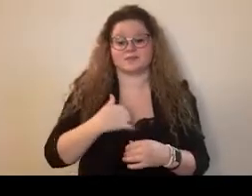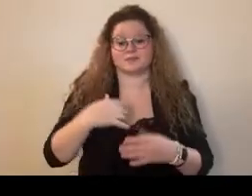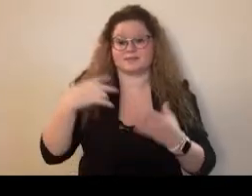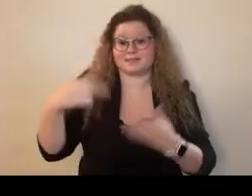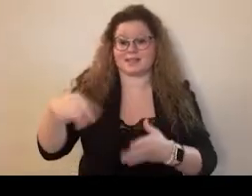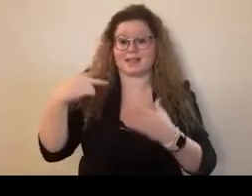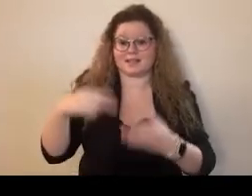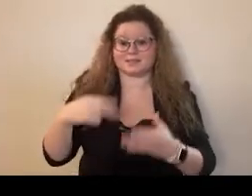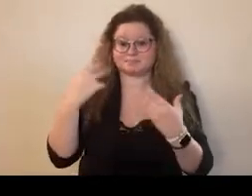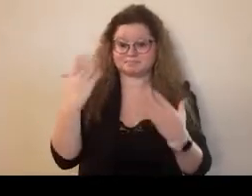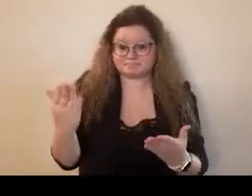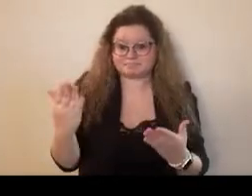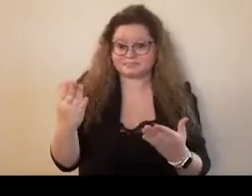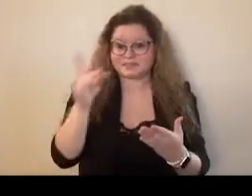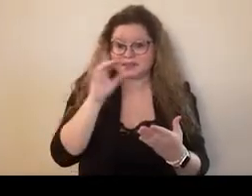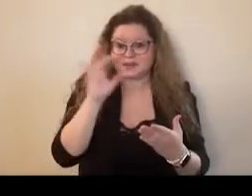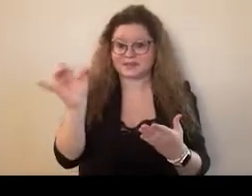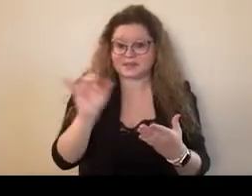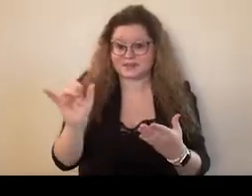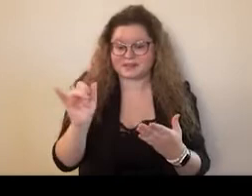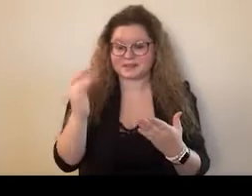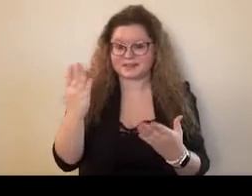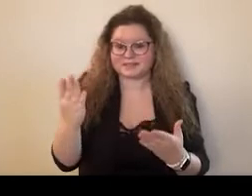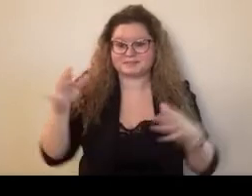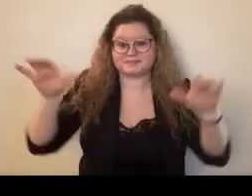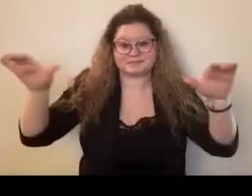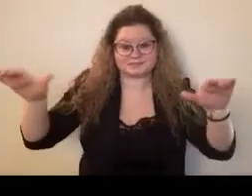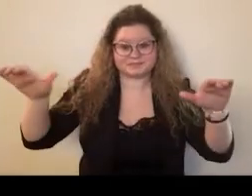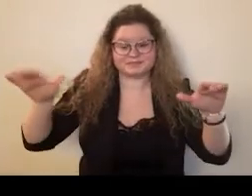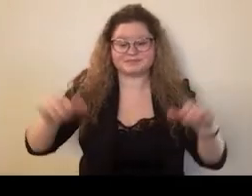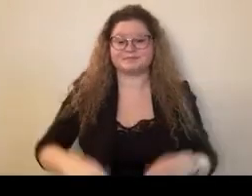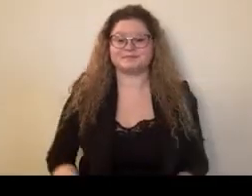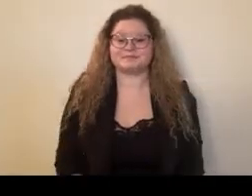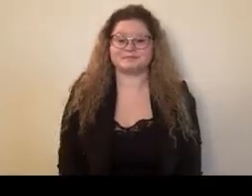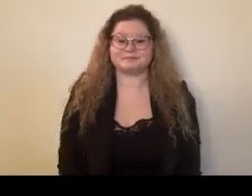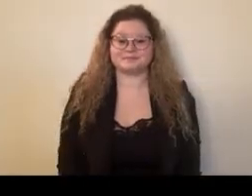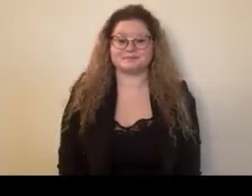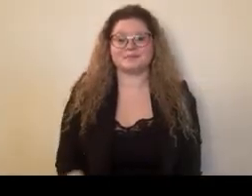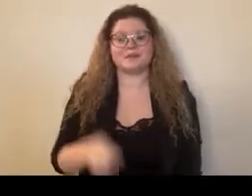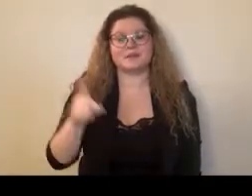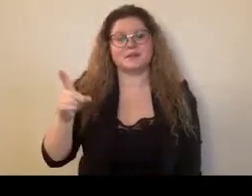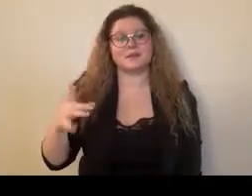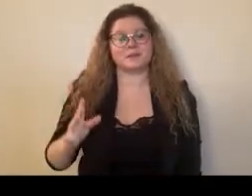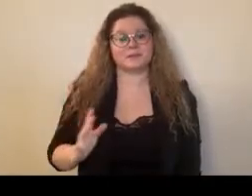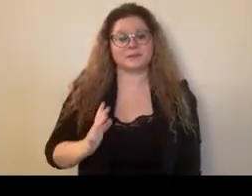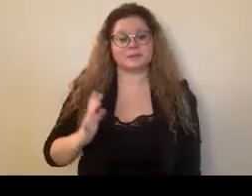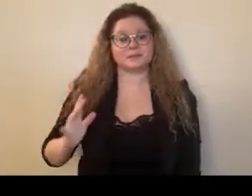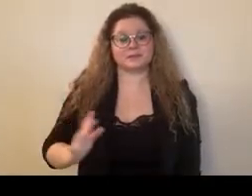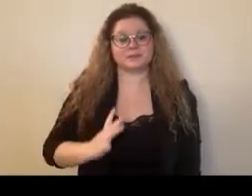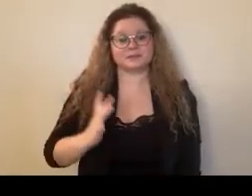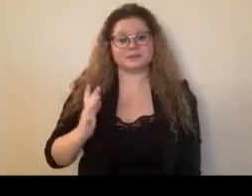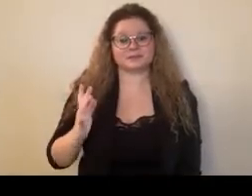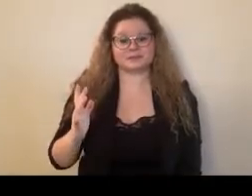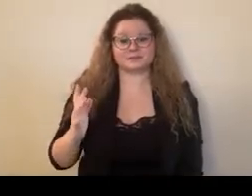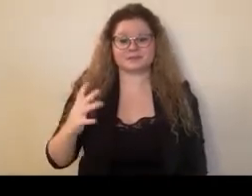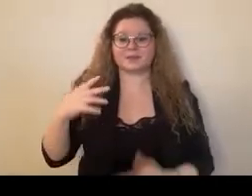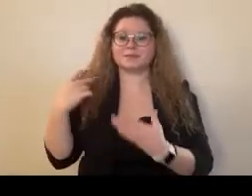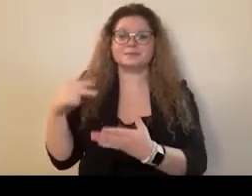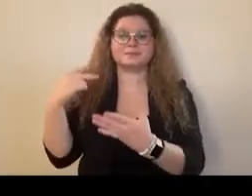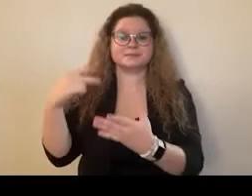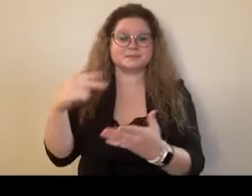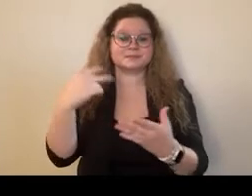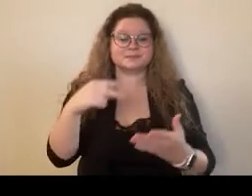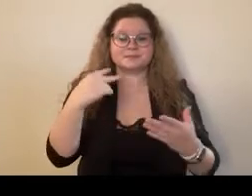in front, and she has her hand on his shoulder. They are elegant and stylish, she in very